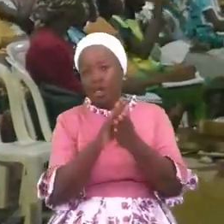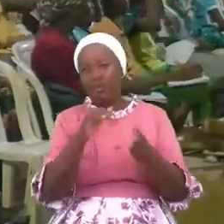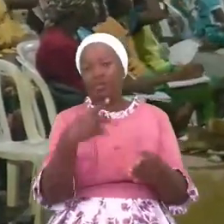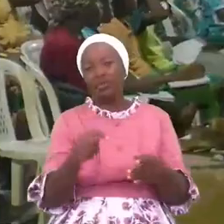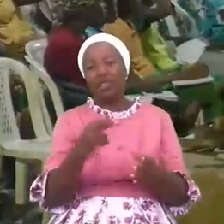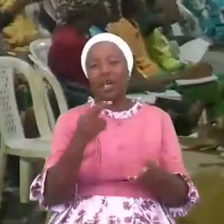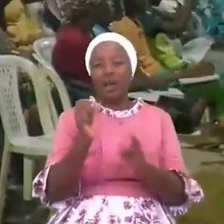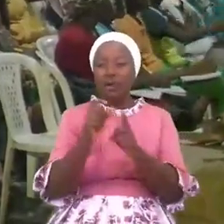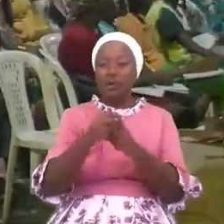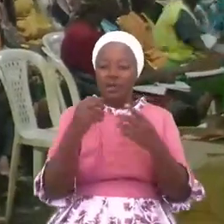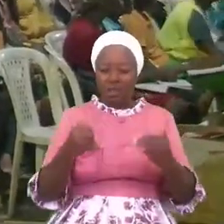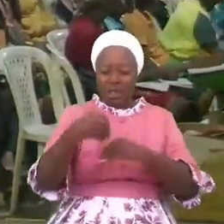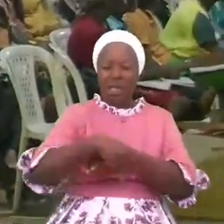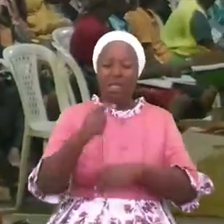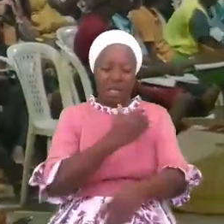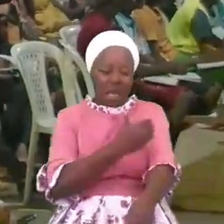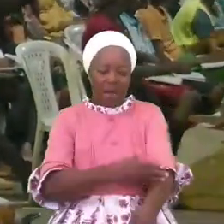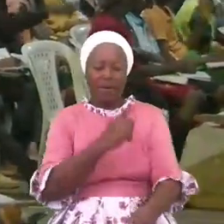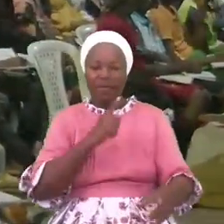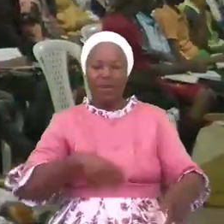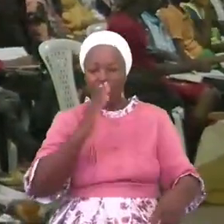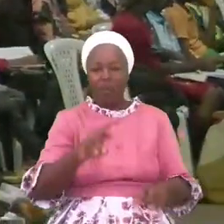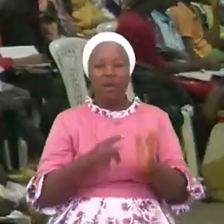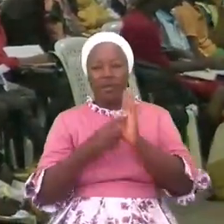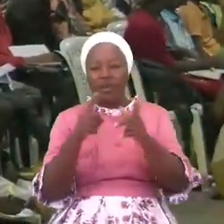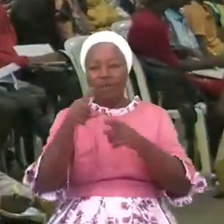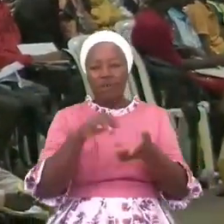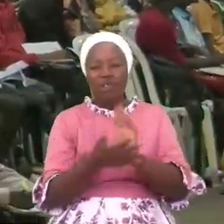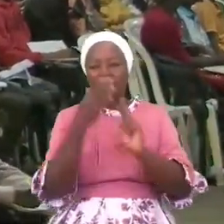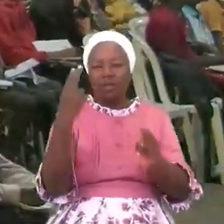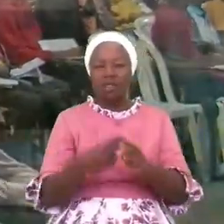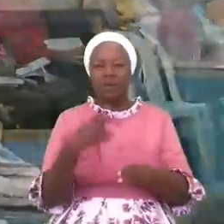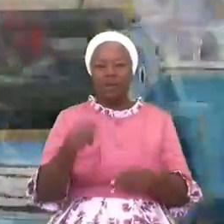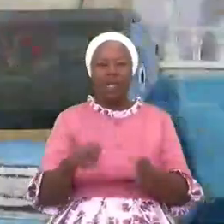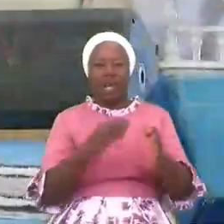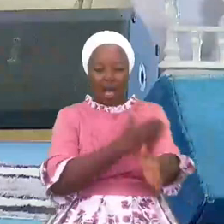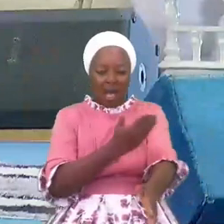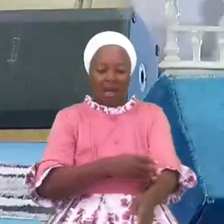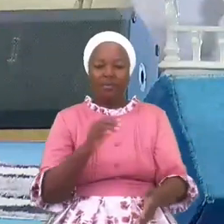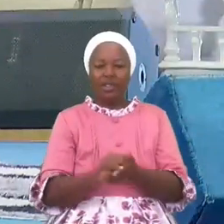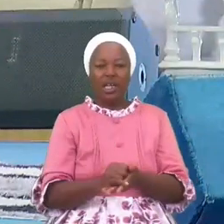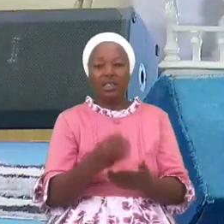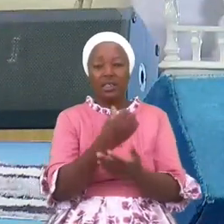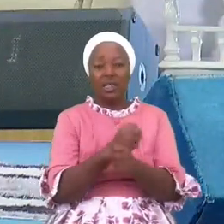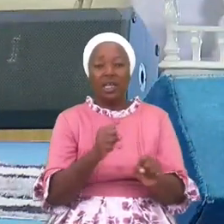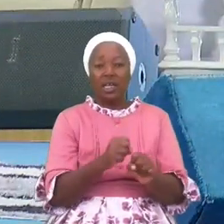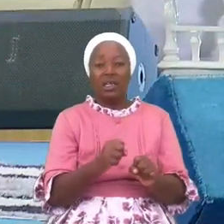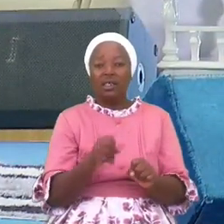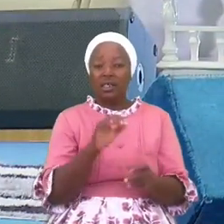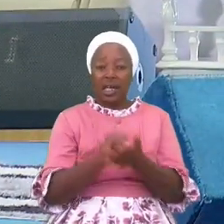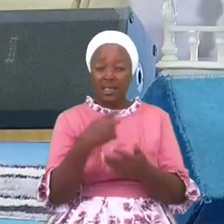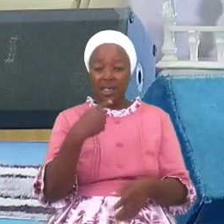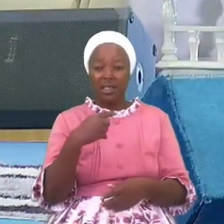you. The arm that says that whosoever shall call on the name of the Lord shall be saved.